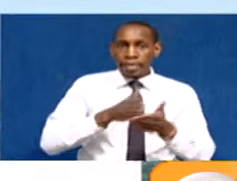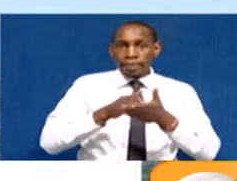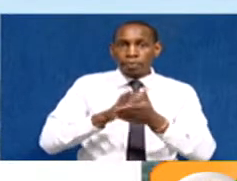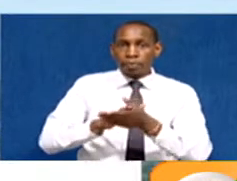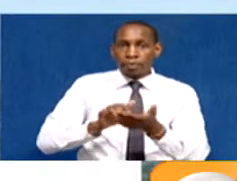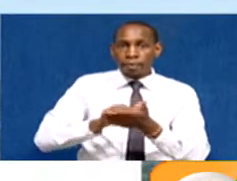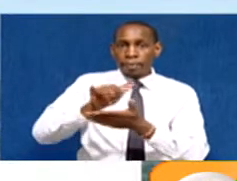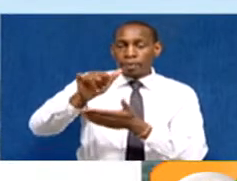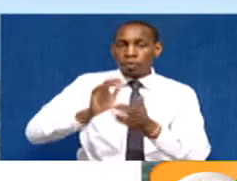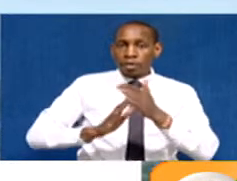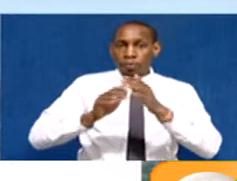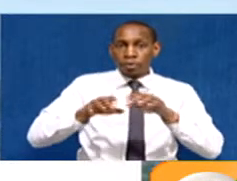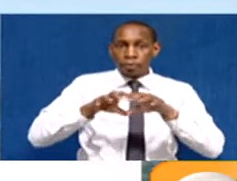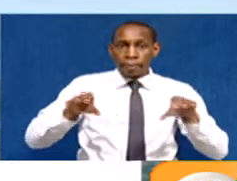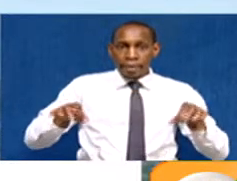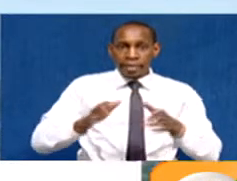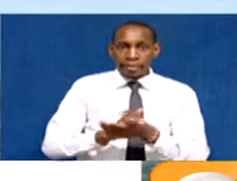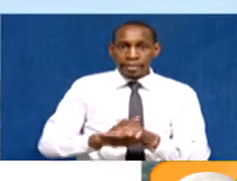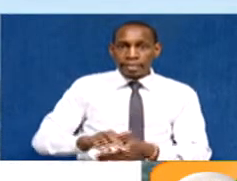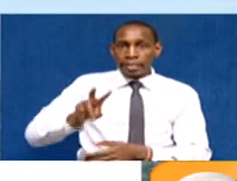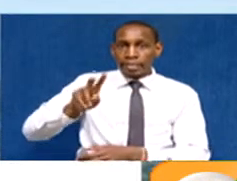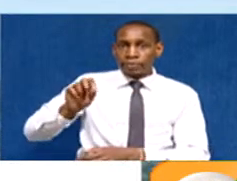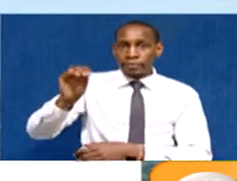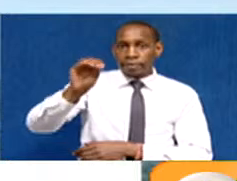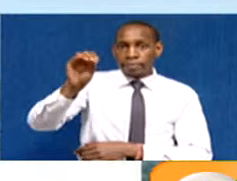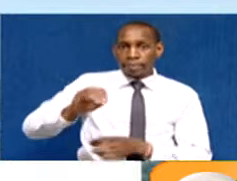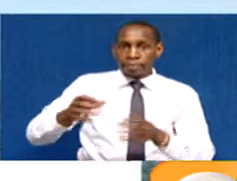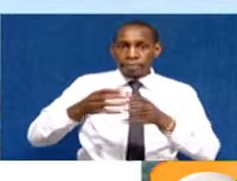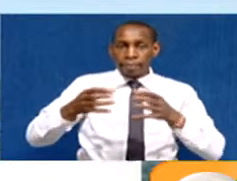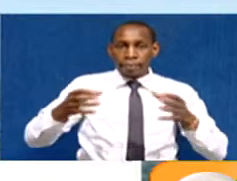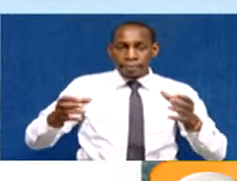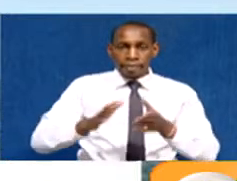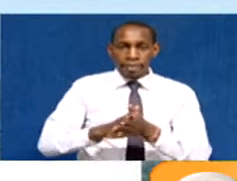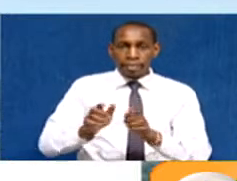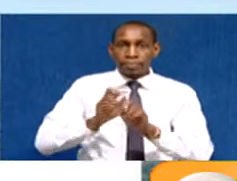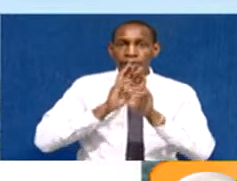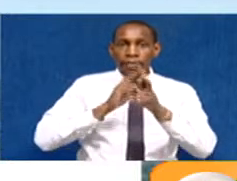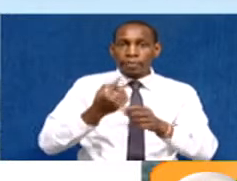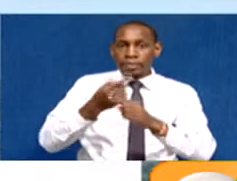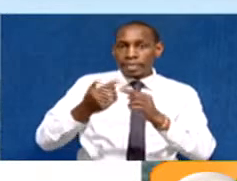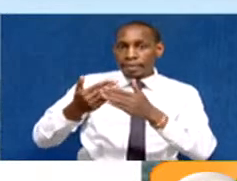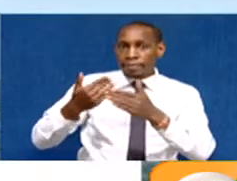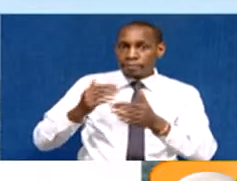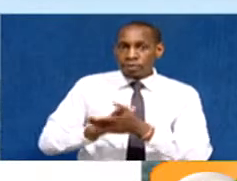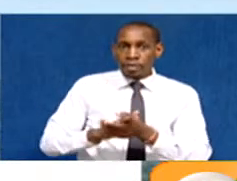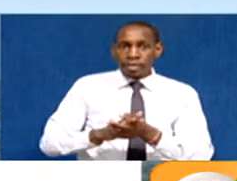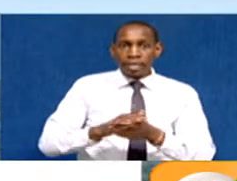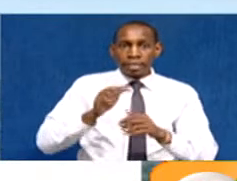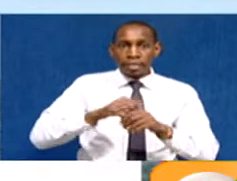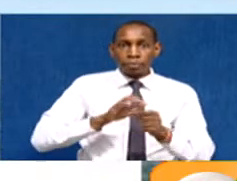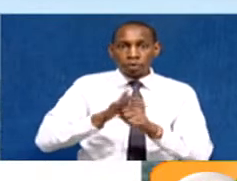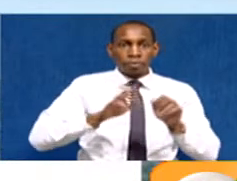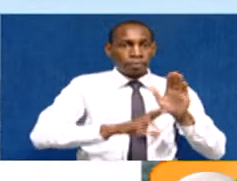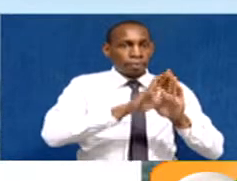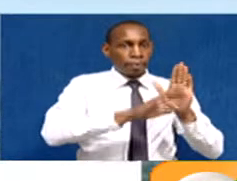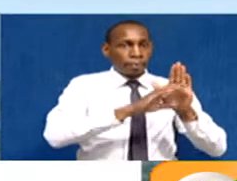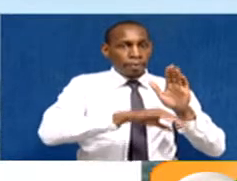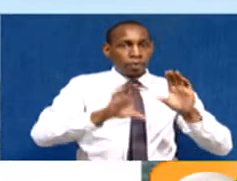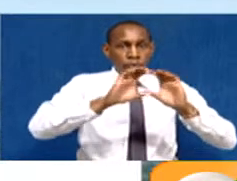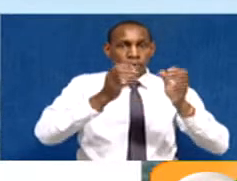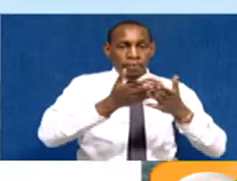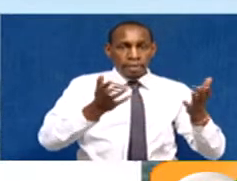to some of its key markets, which is a 25% increase over what they had posted the previous year due to the easing of restrictions around the